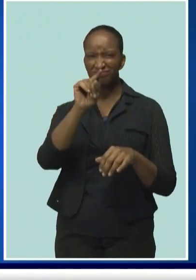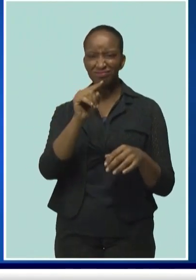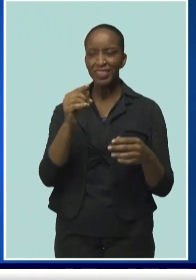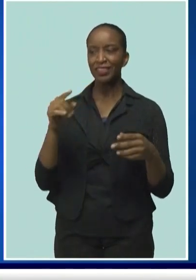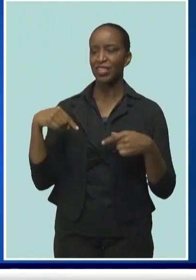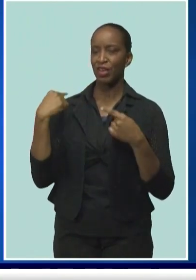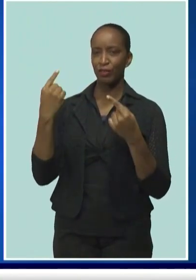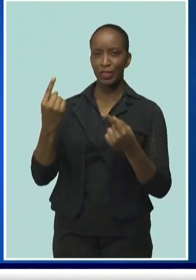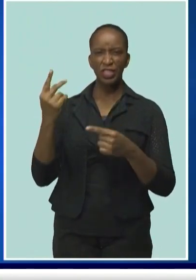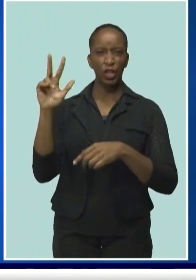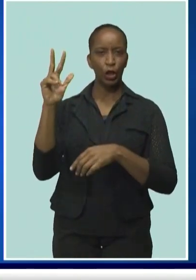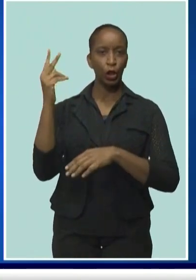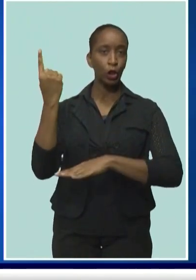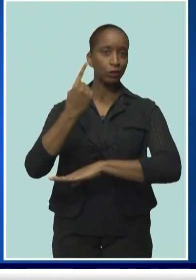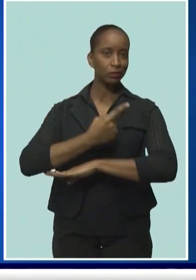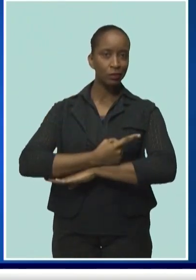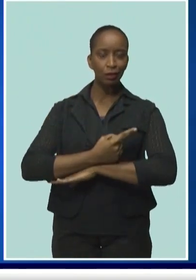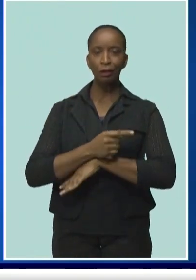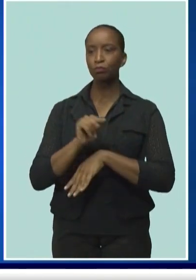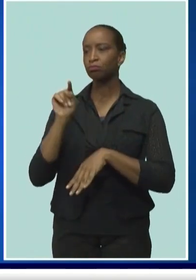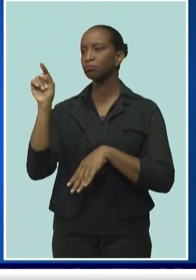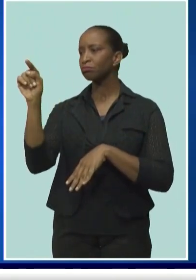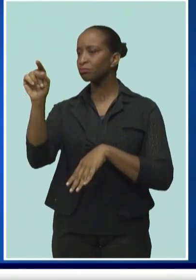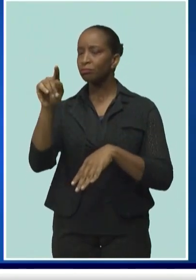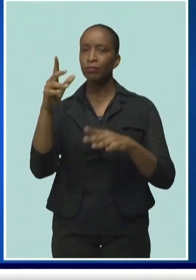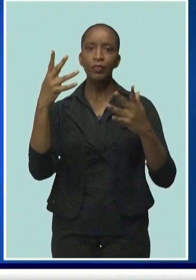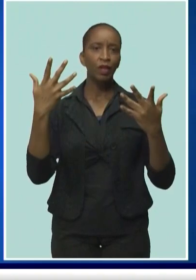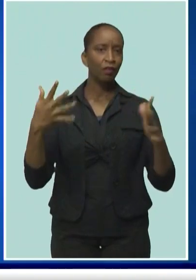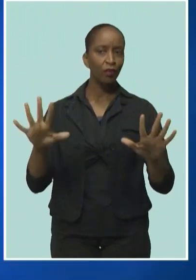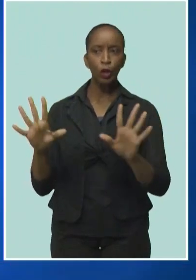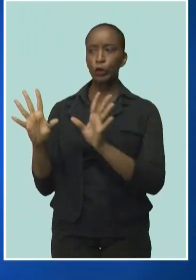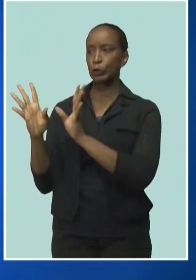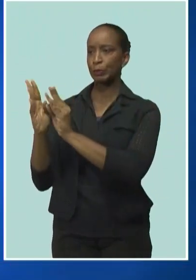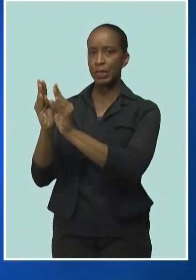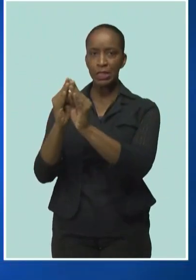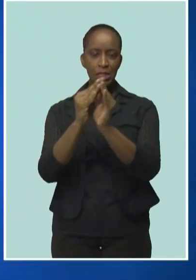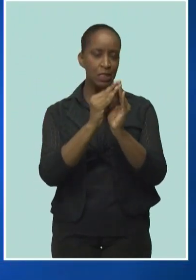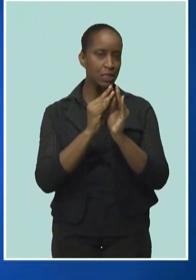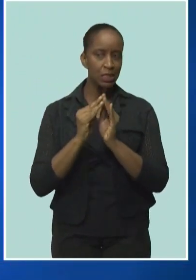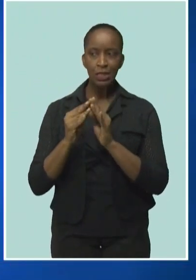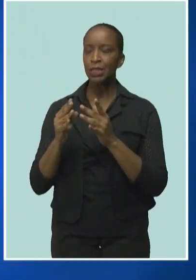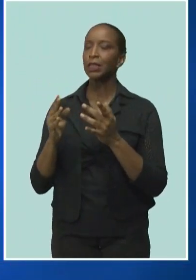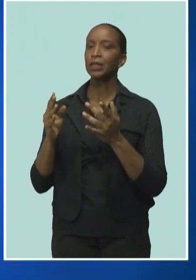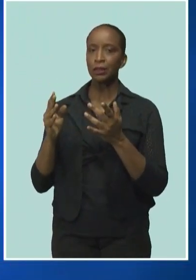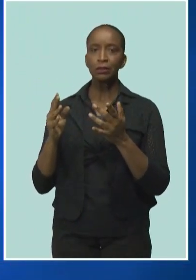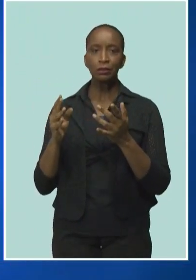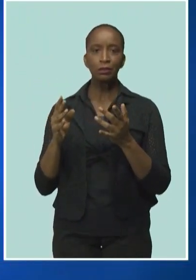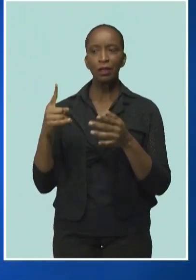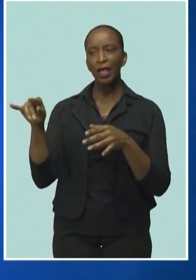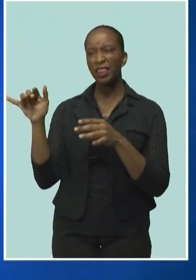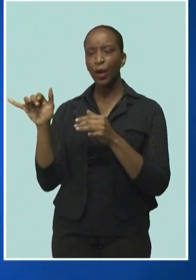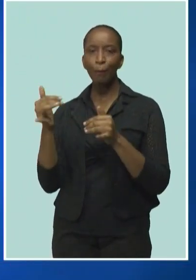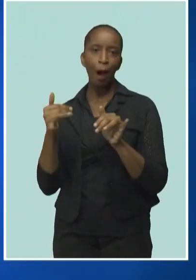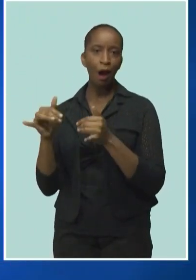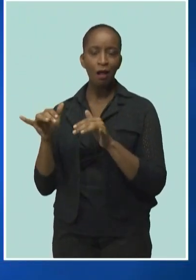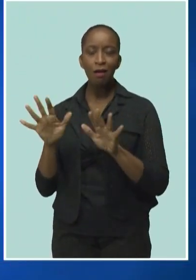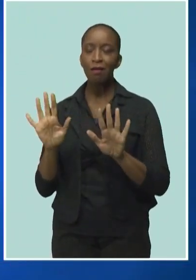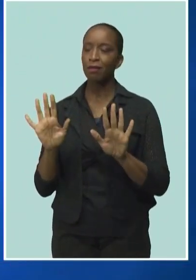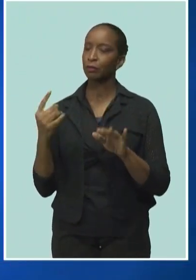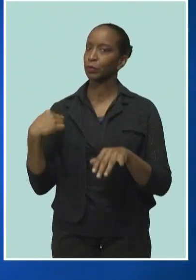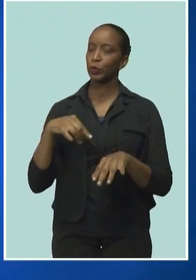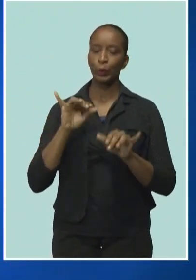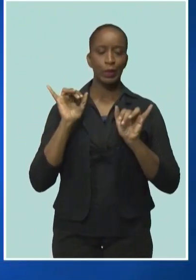and for many of them, they've already finished their meetings. I can tell you we are going to be here until the last bell rings this